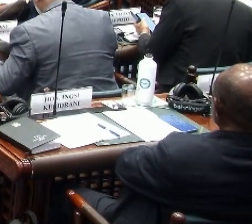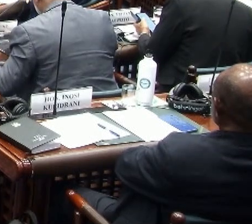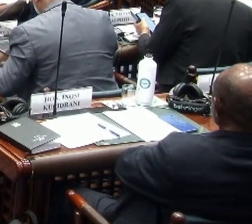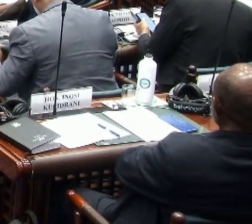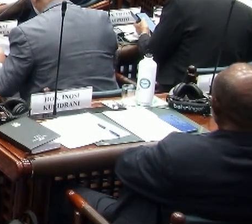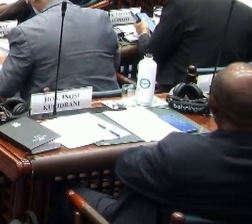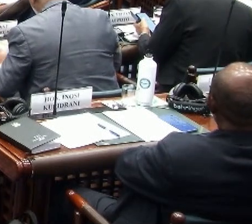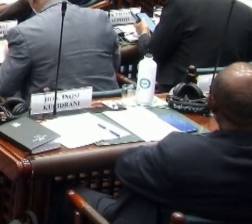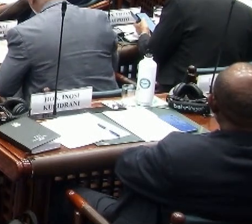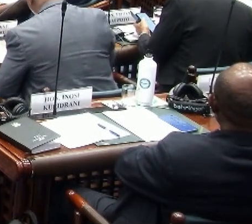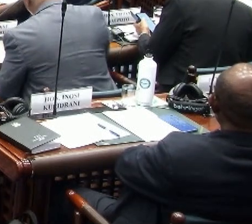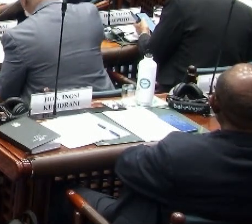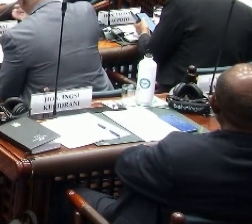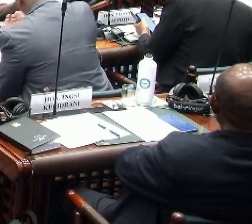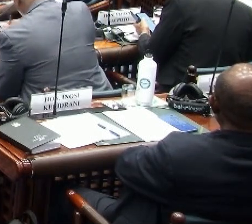Thank you, Mr. Speaker, sir.